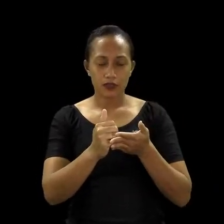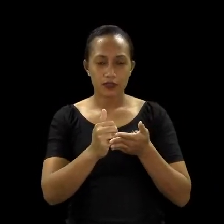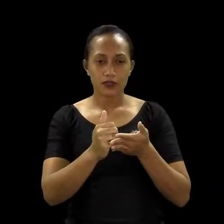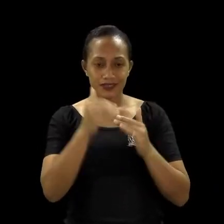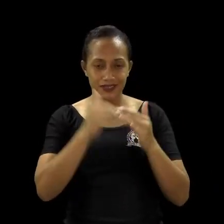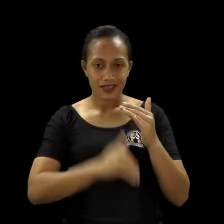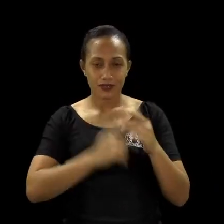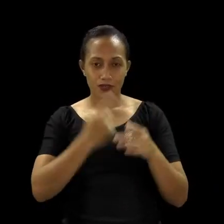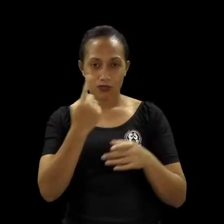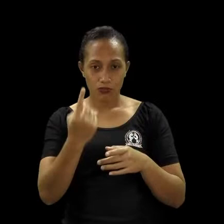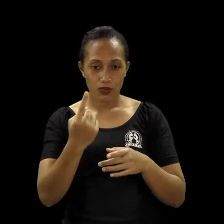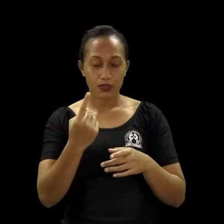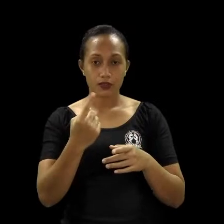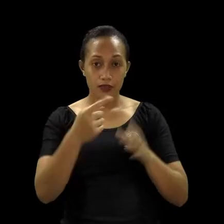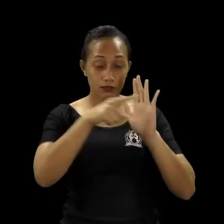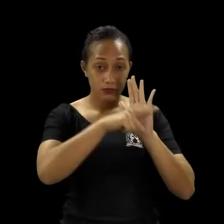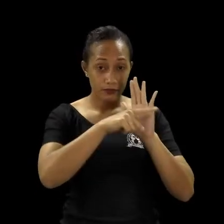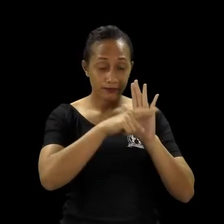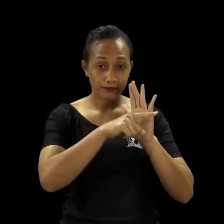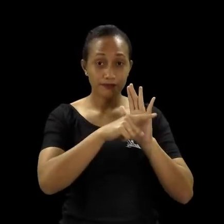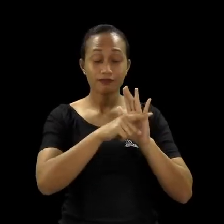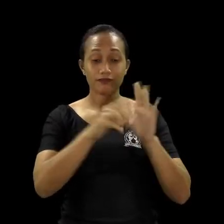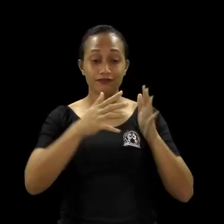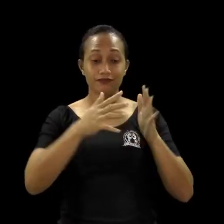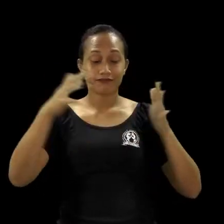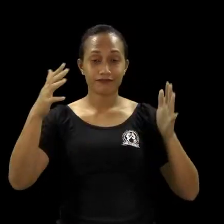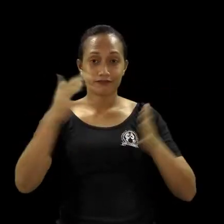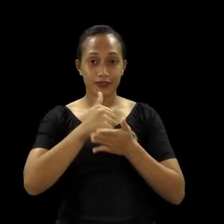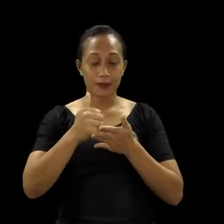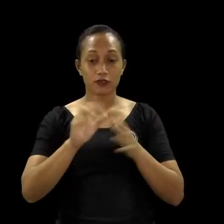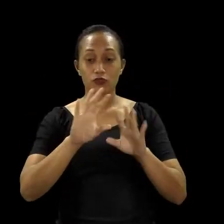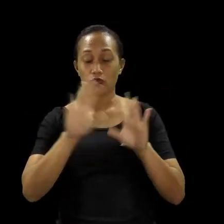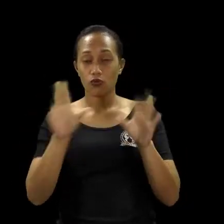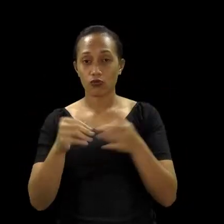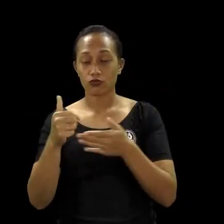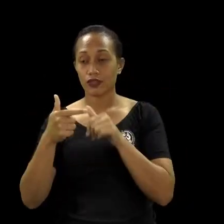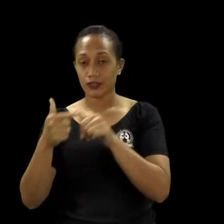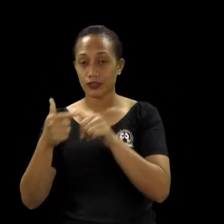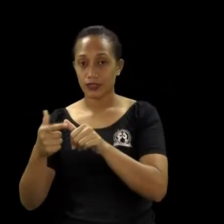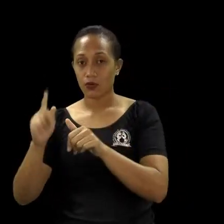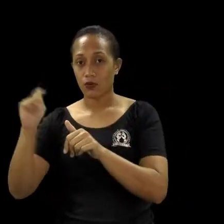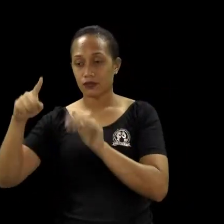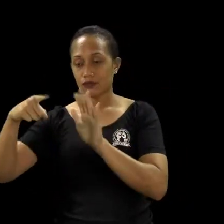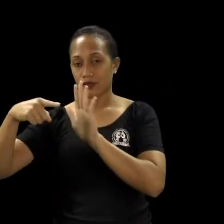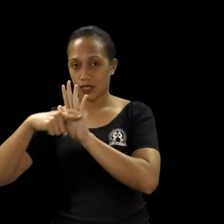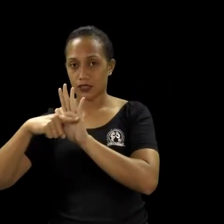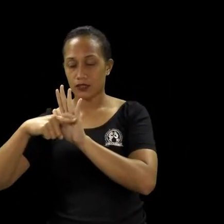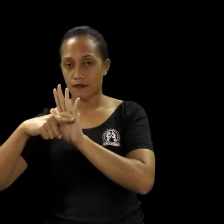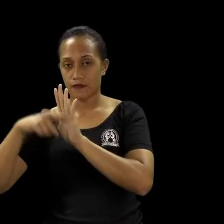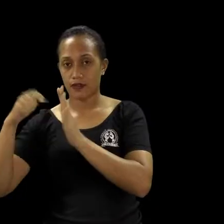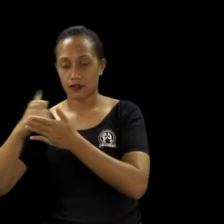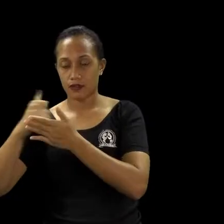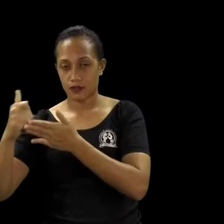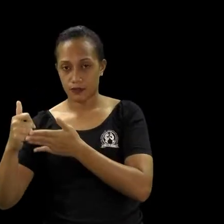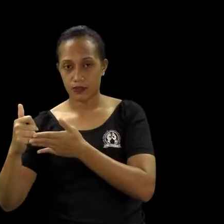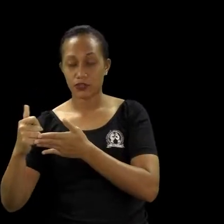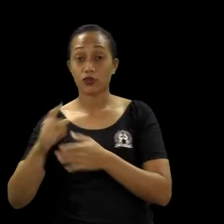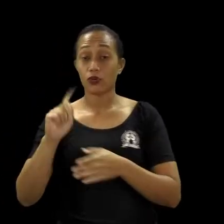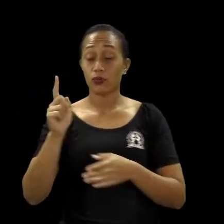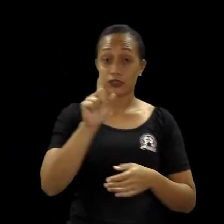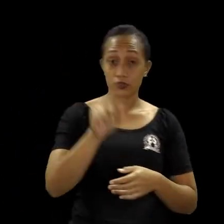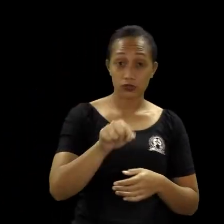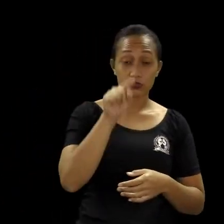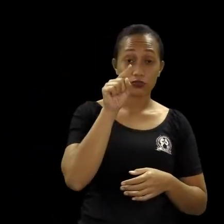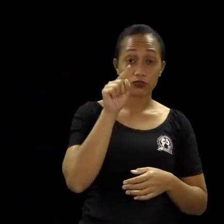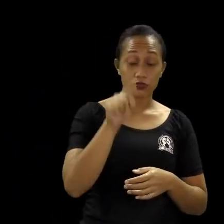1, and you're subtracting fairly large numbers right over here. So your whole answer is going to be negative. And to make sense of this a little bit, what I'm going to